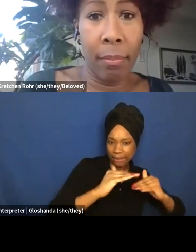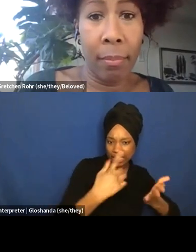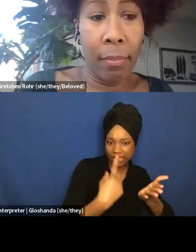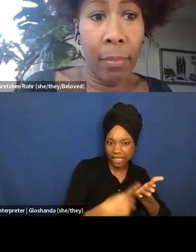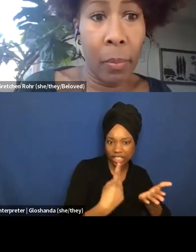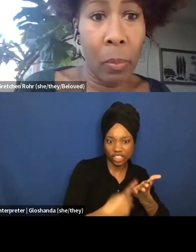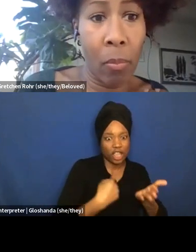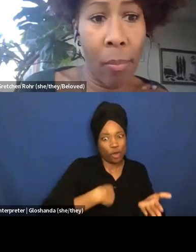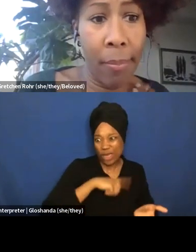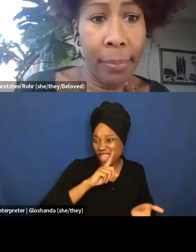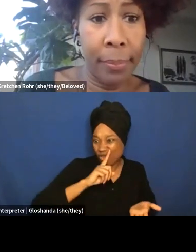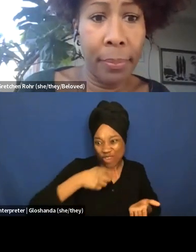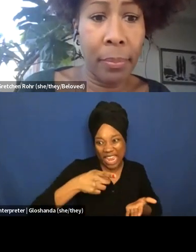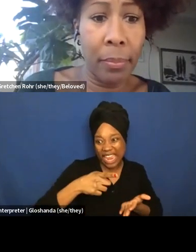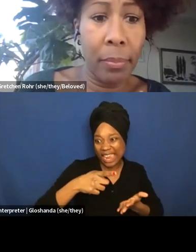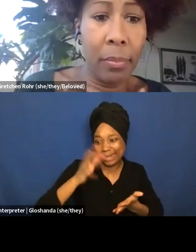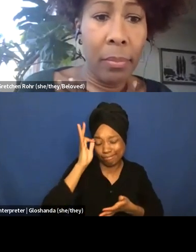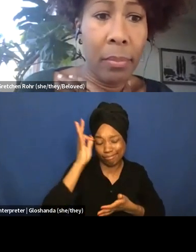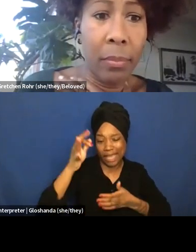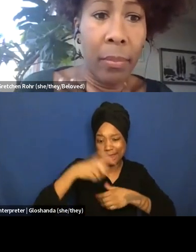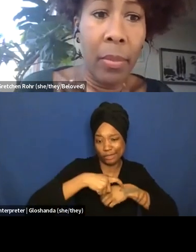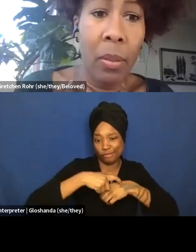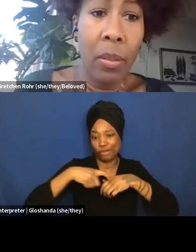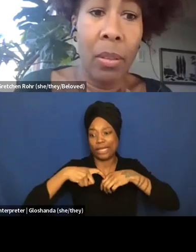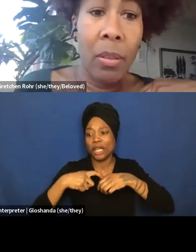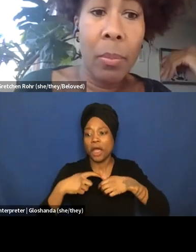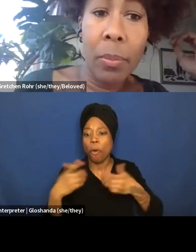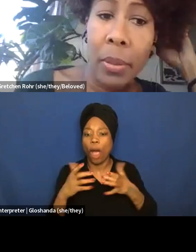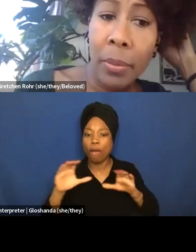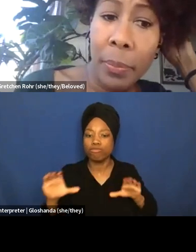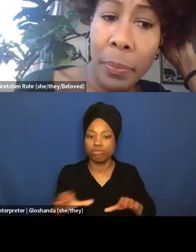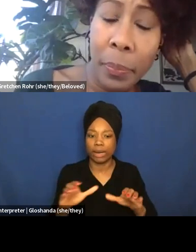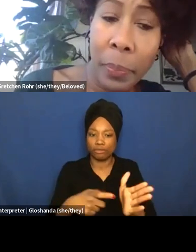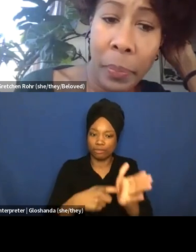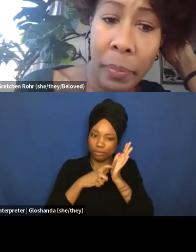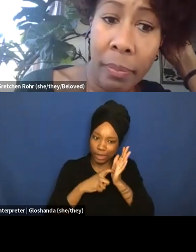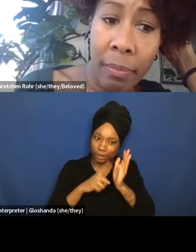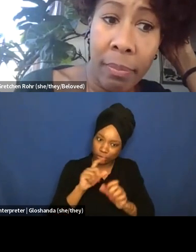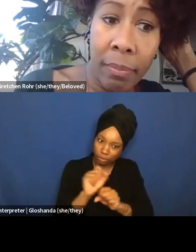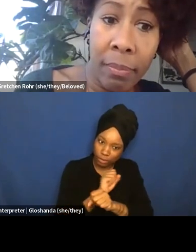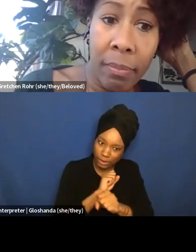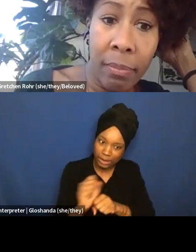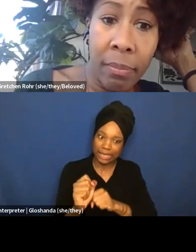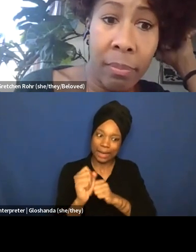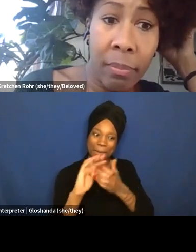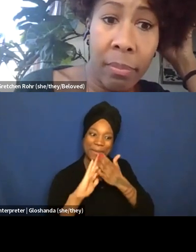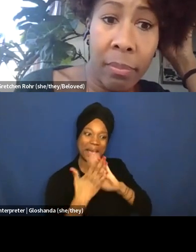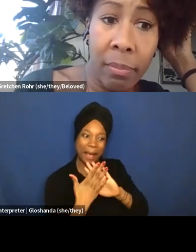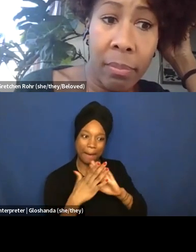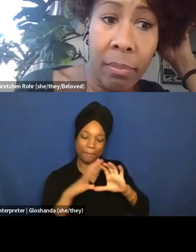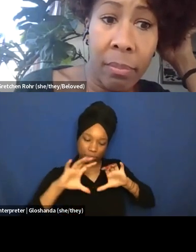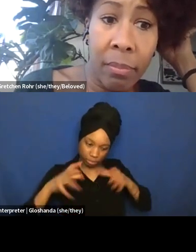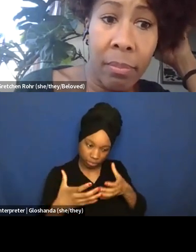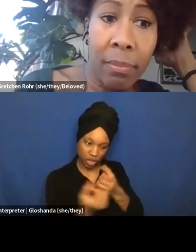even started to scratch the surface of the praxis that's going to be required to be able to get us to collective